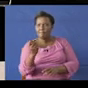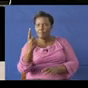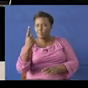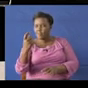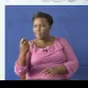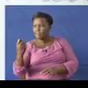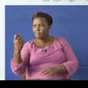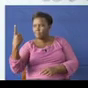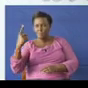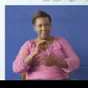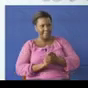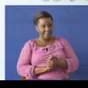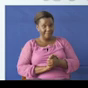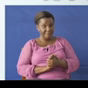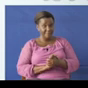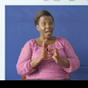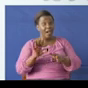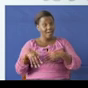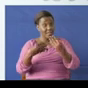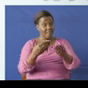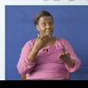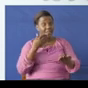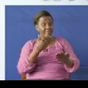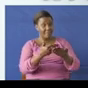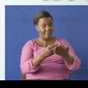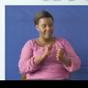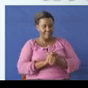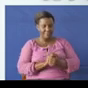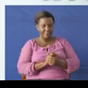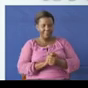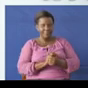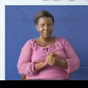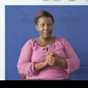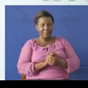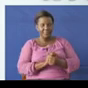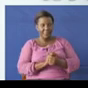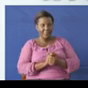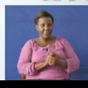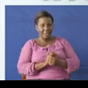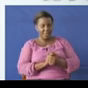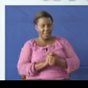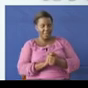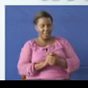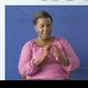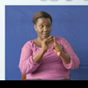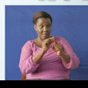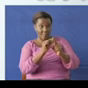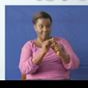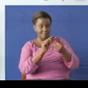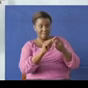mentioned. So, as an example, I will do two. That is